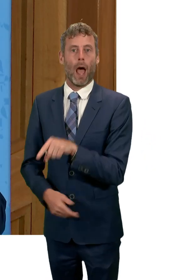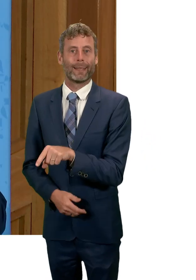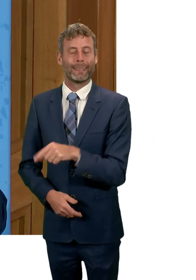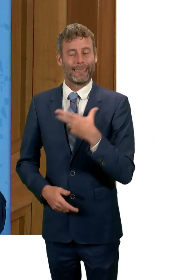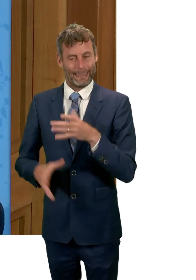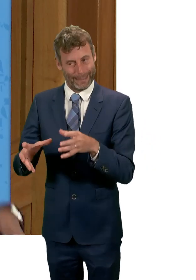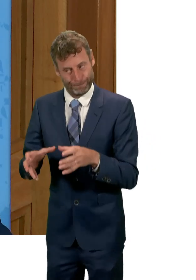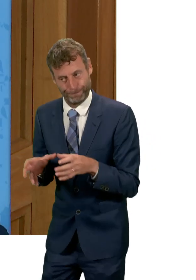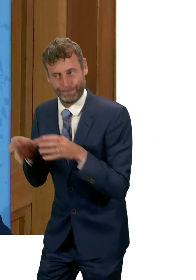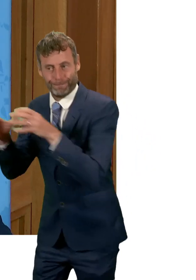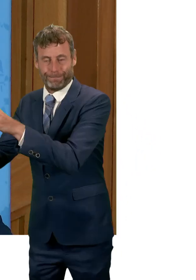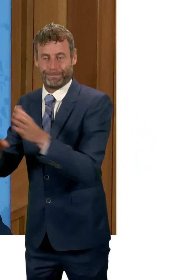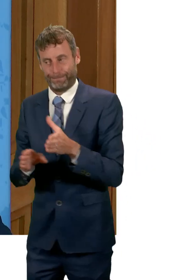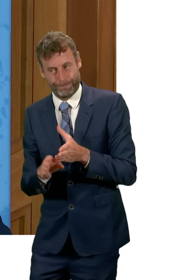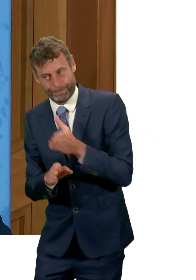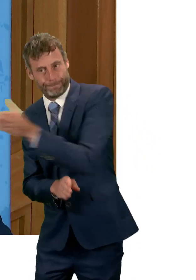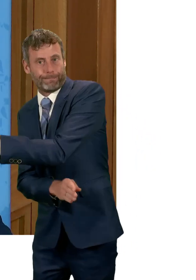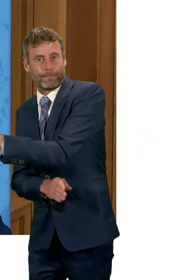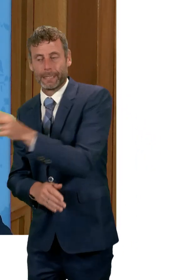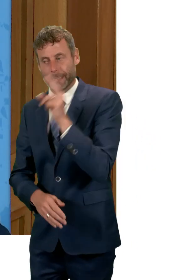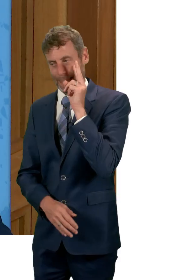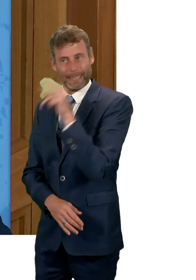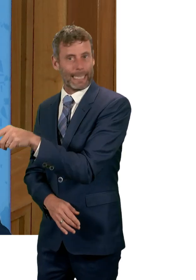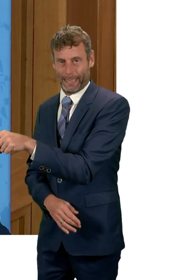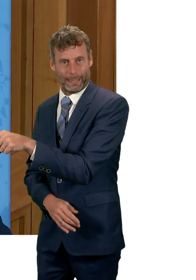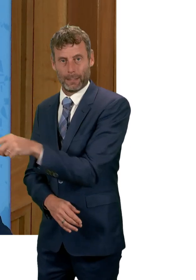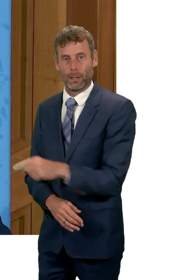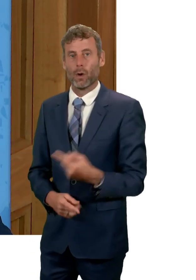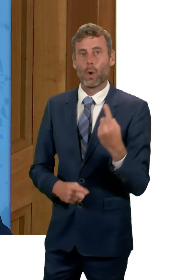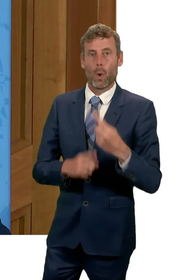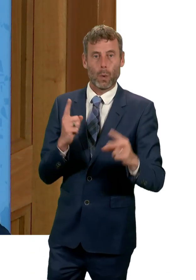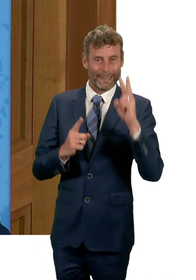personally, is that it didn't further